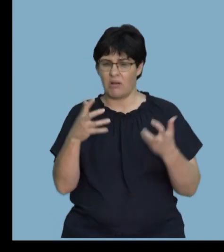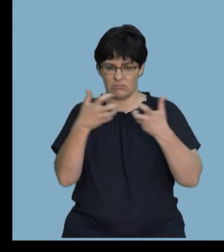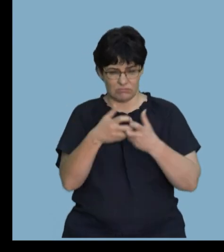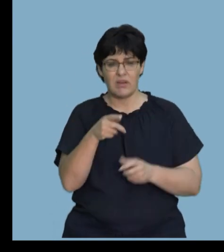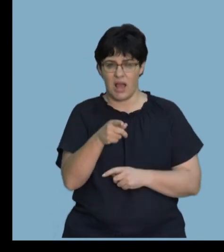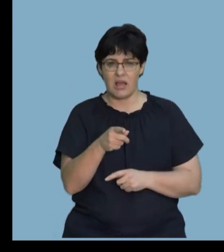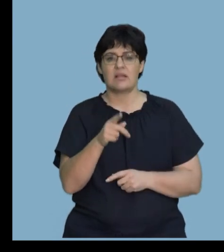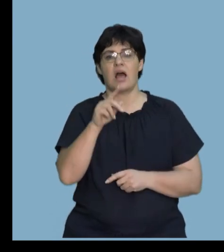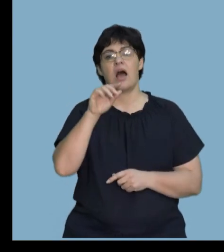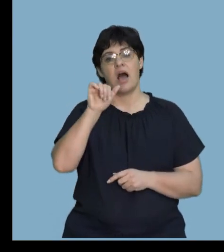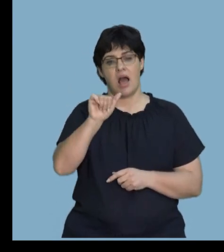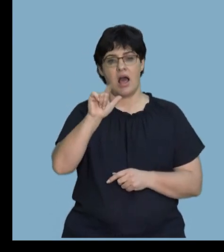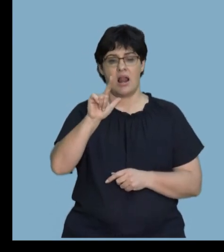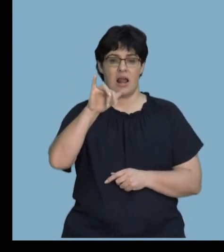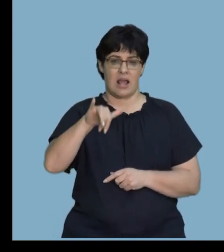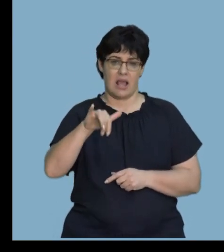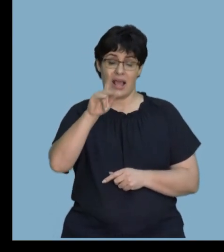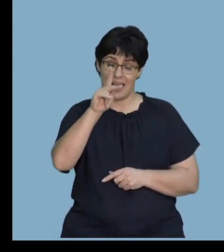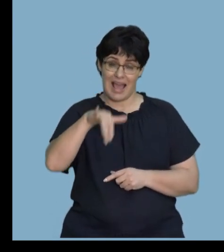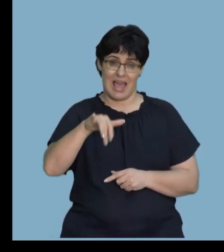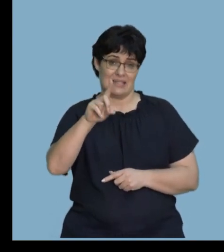of the alkynes. Okay, so that's the